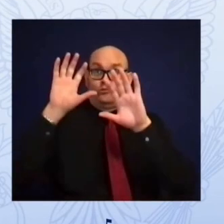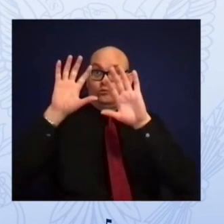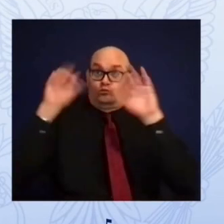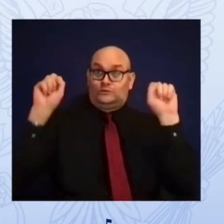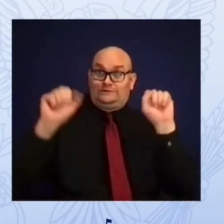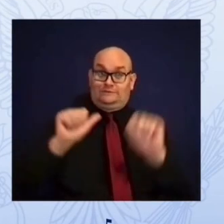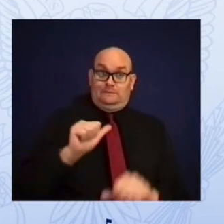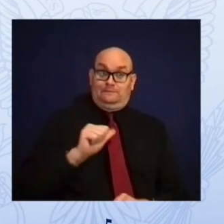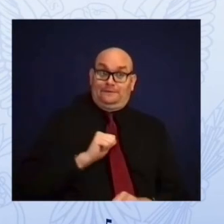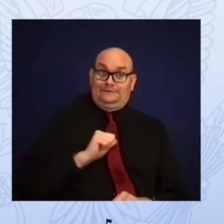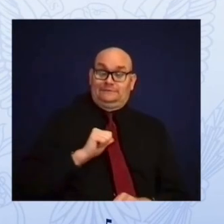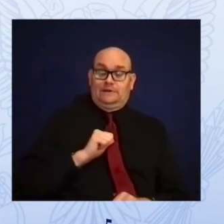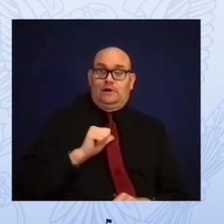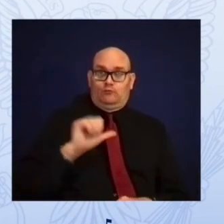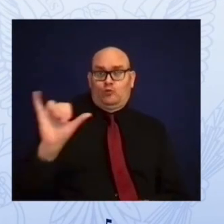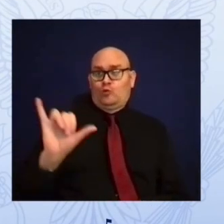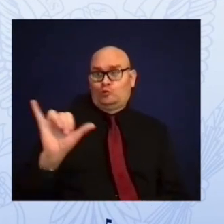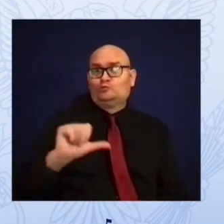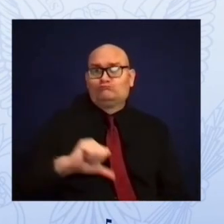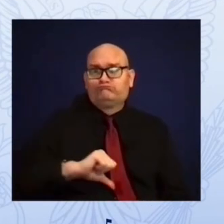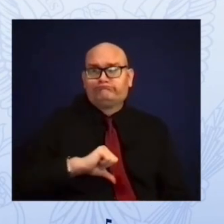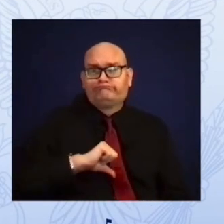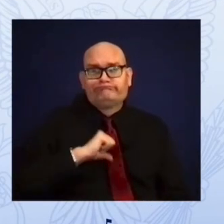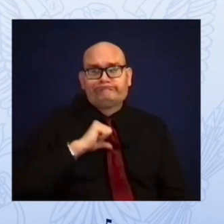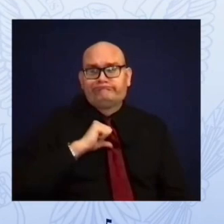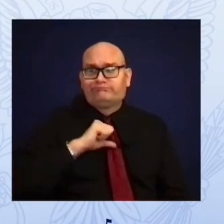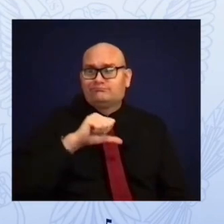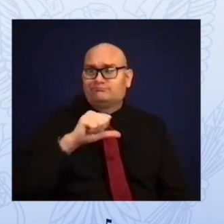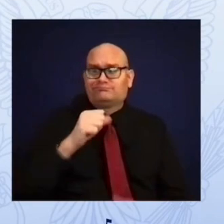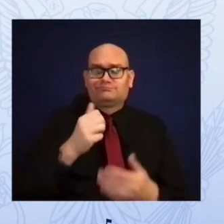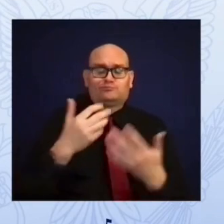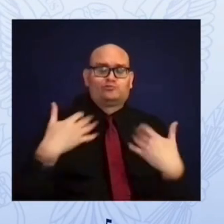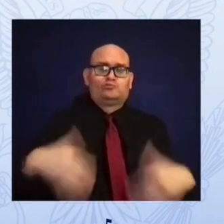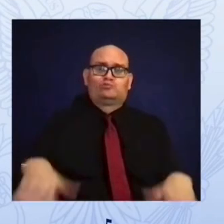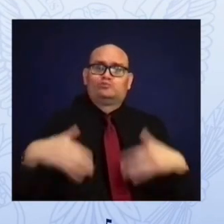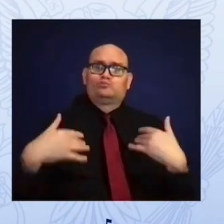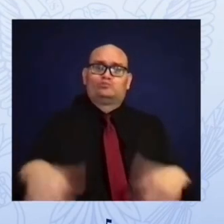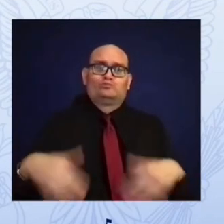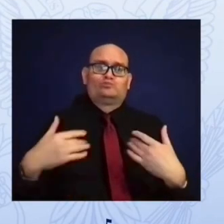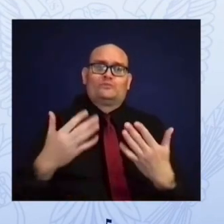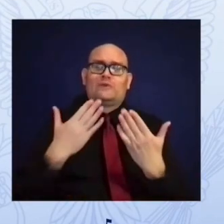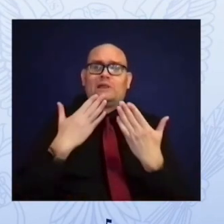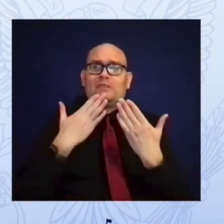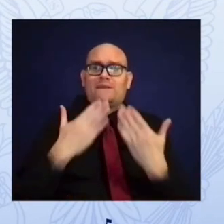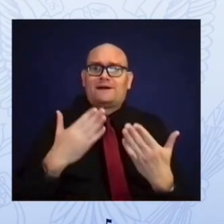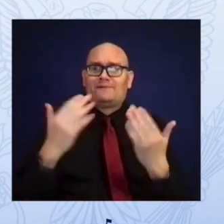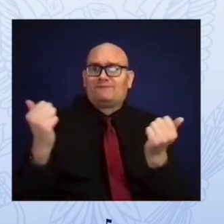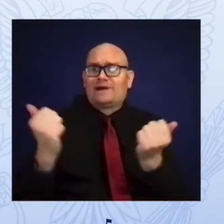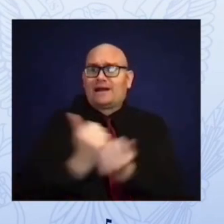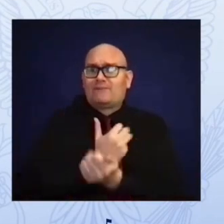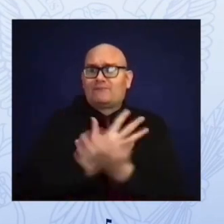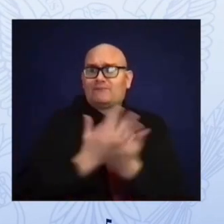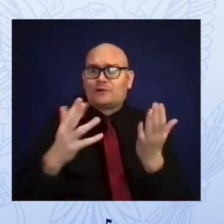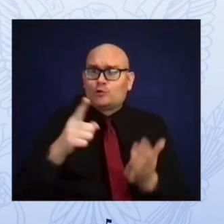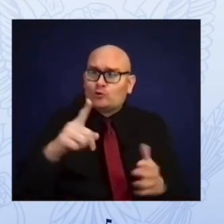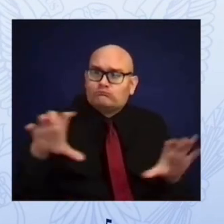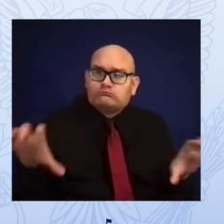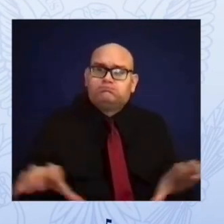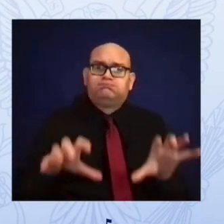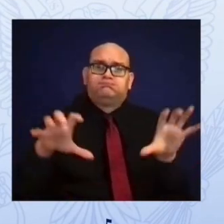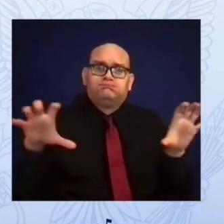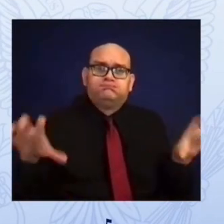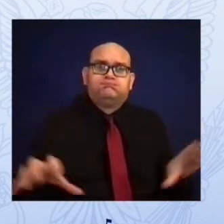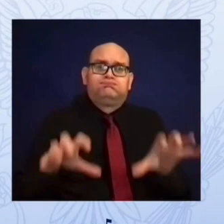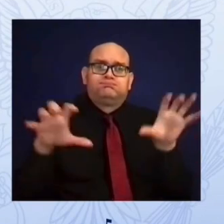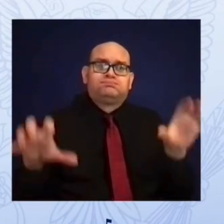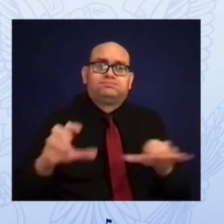do. And now I will ask each pair of awardees to join me on the stage as Director